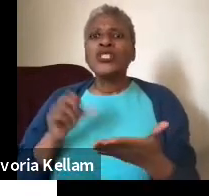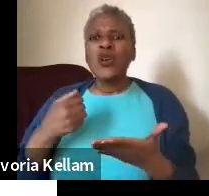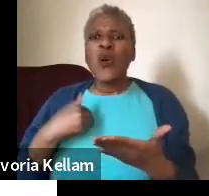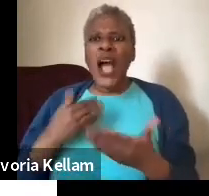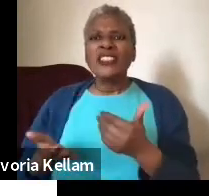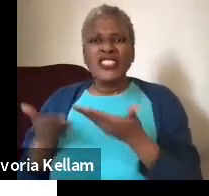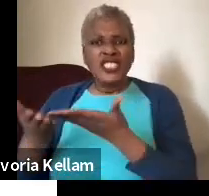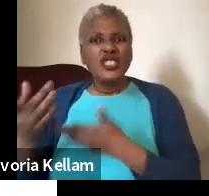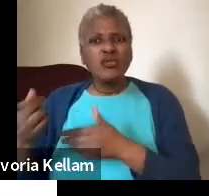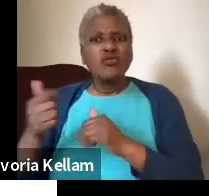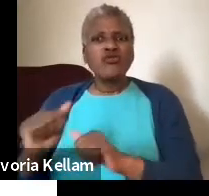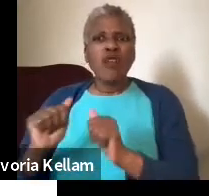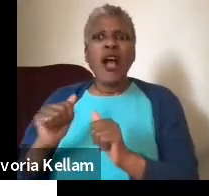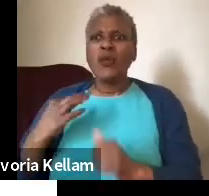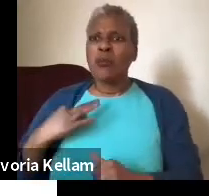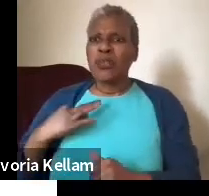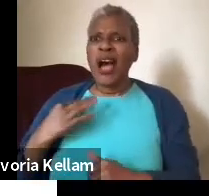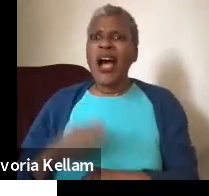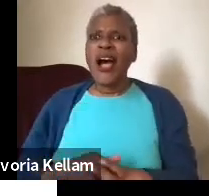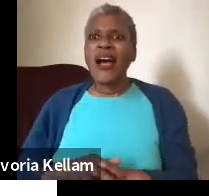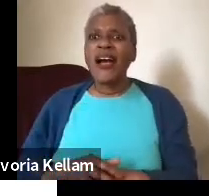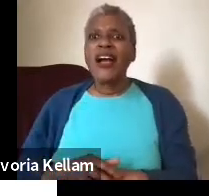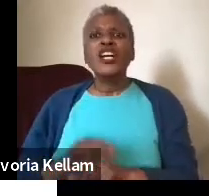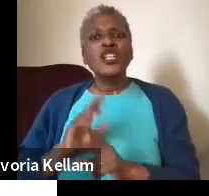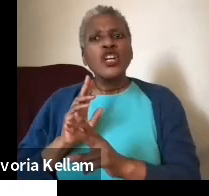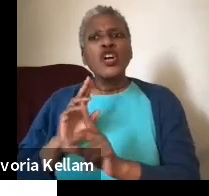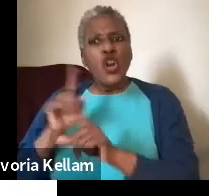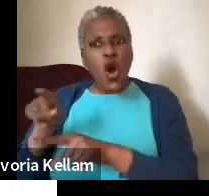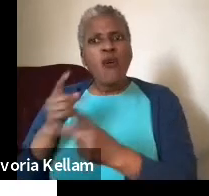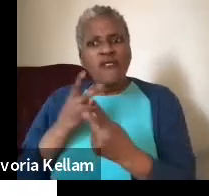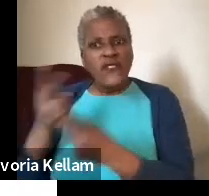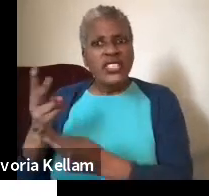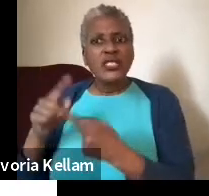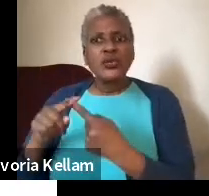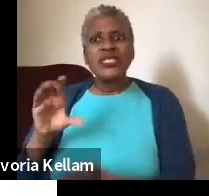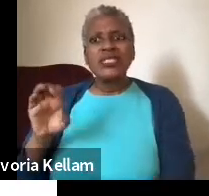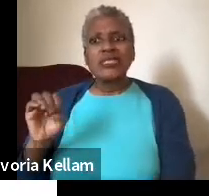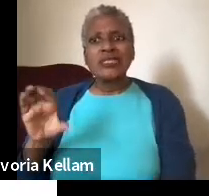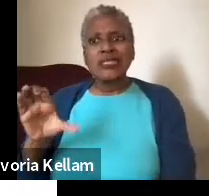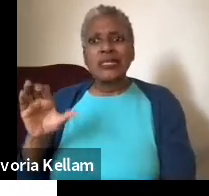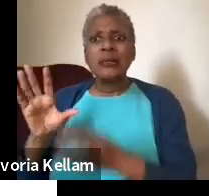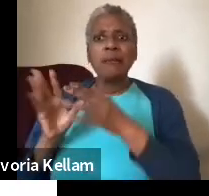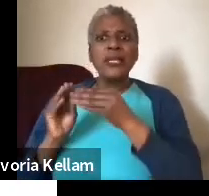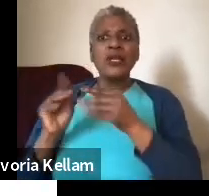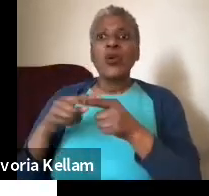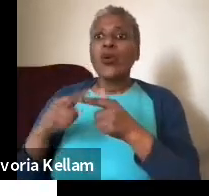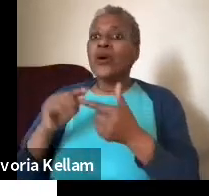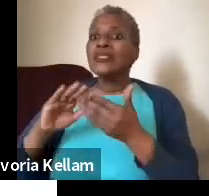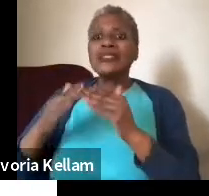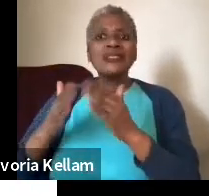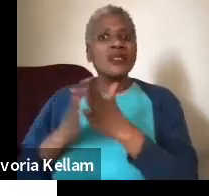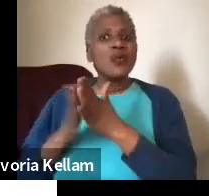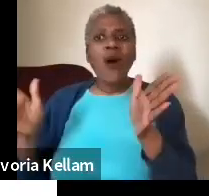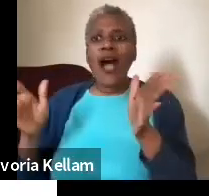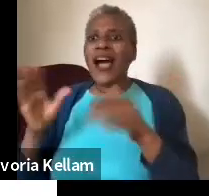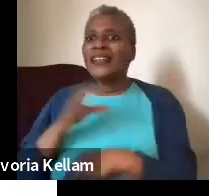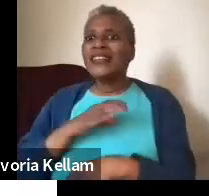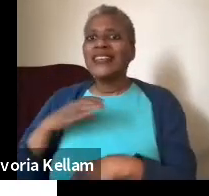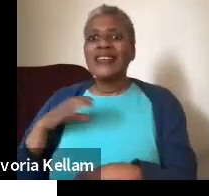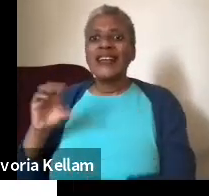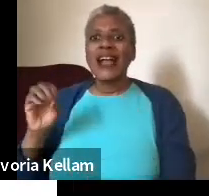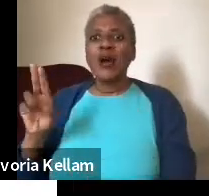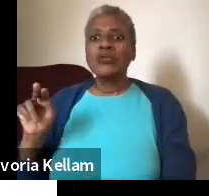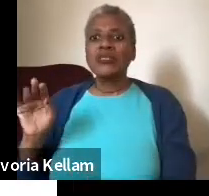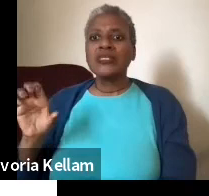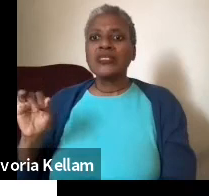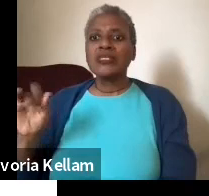account. Check out a CEC meeting or a citywide council meeting, and then keep an eye out for our marketing campaign. You'll